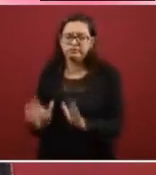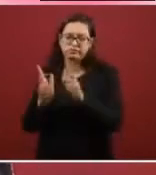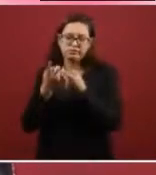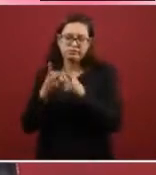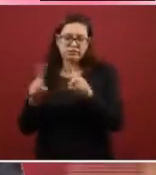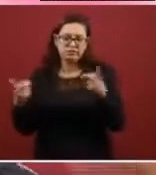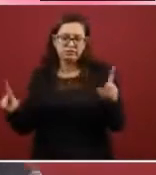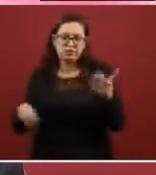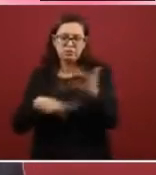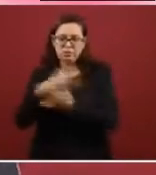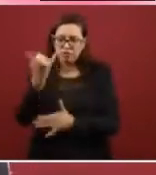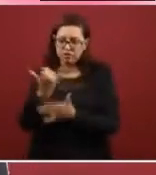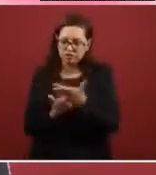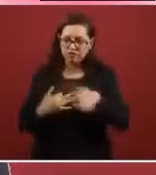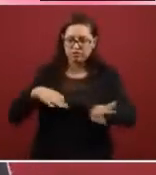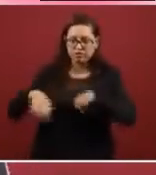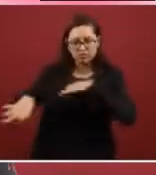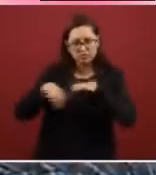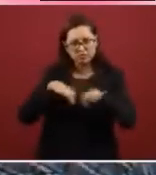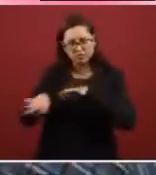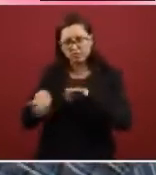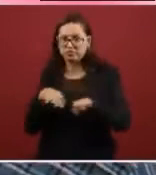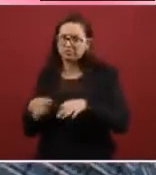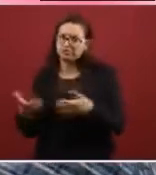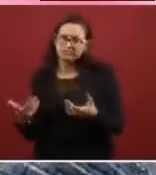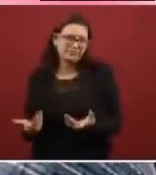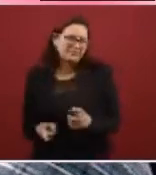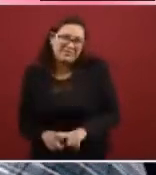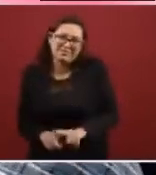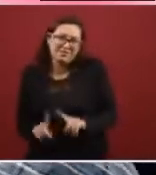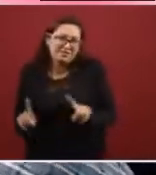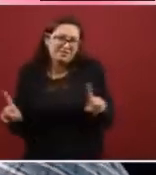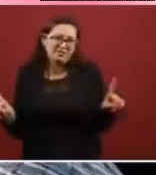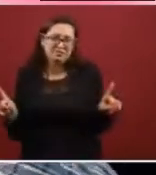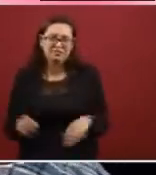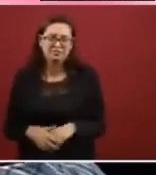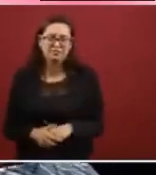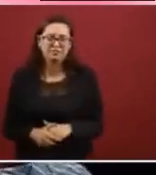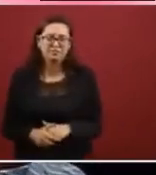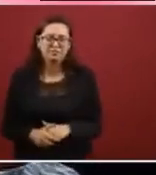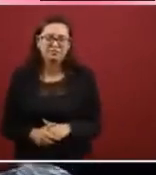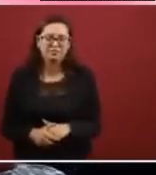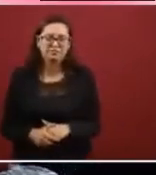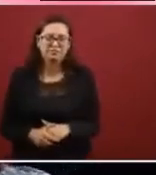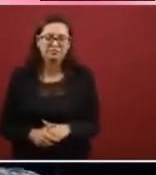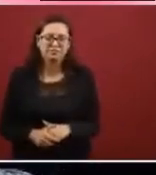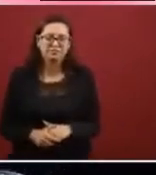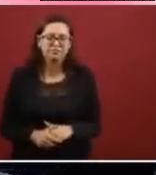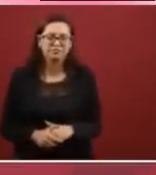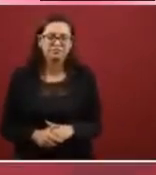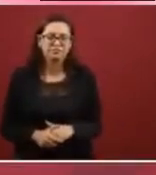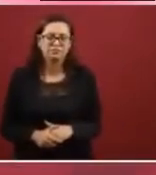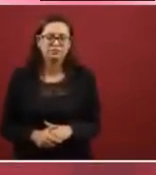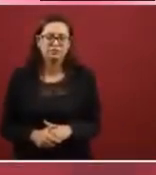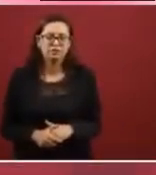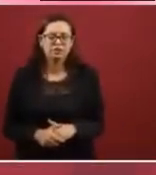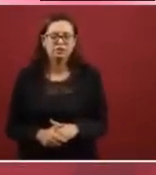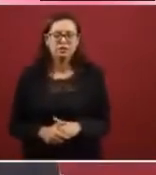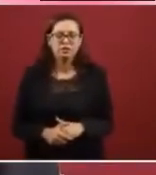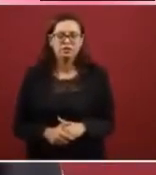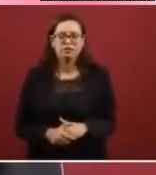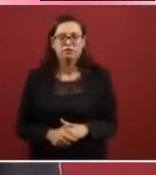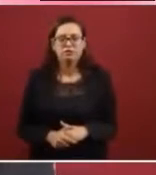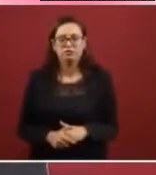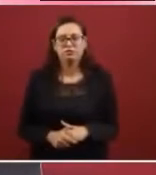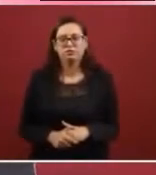proyectos productivos para to, crear empleos. To create jobs. It's different. Entonces, pero, se quedaron